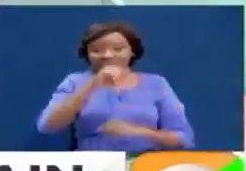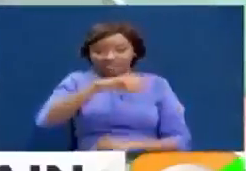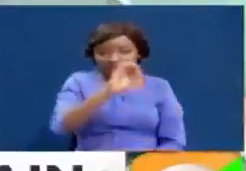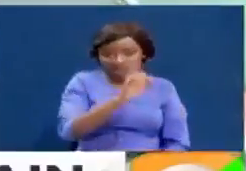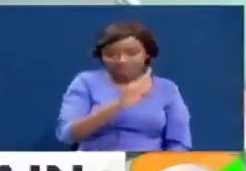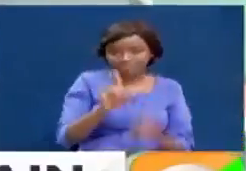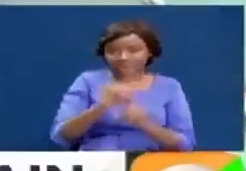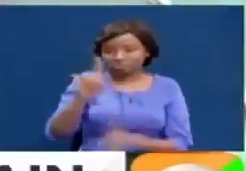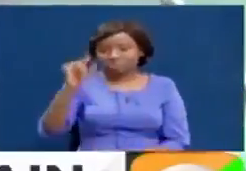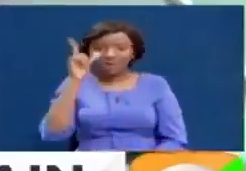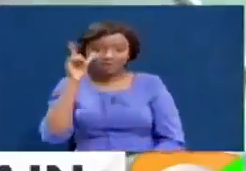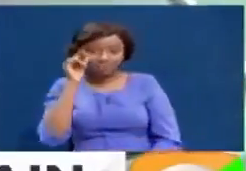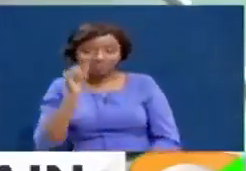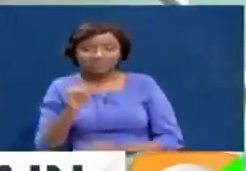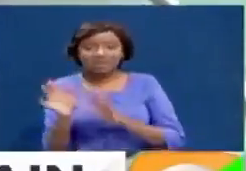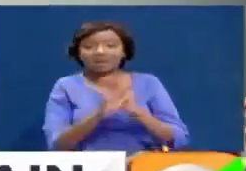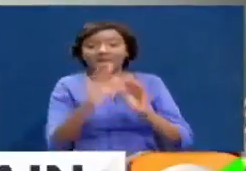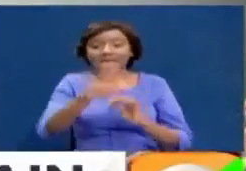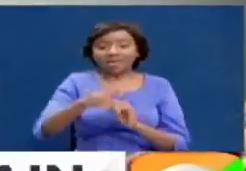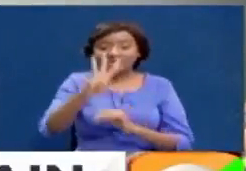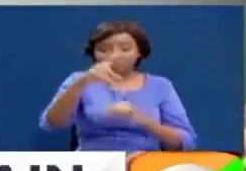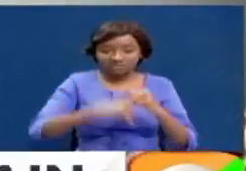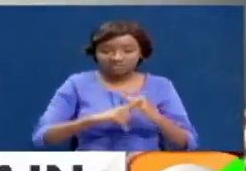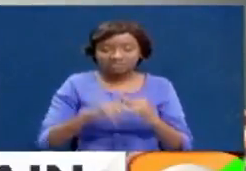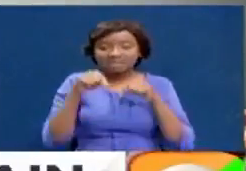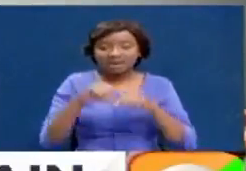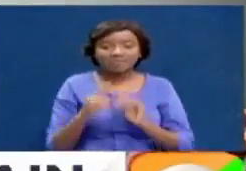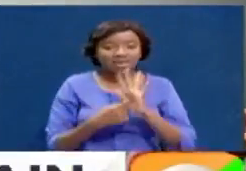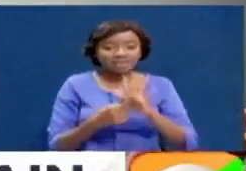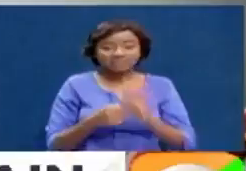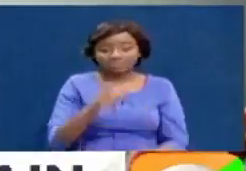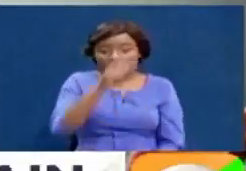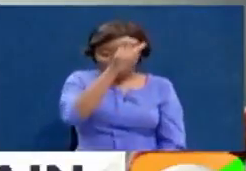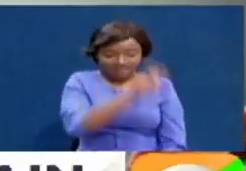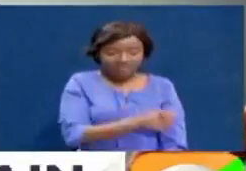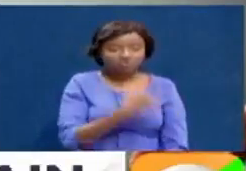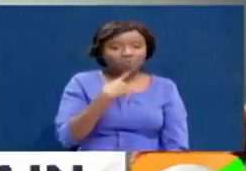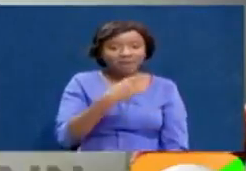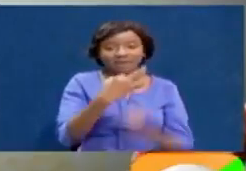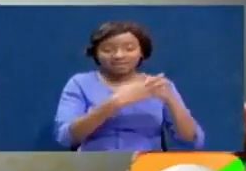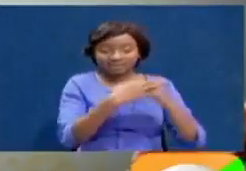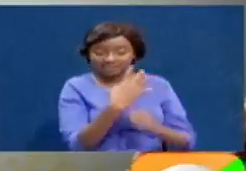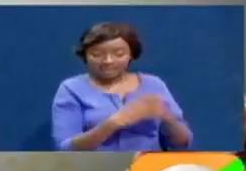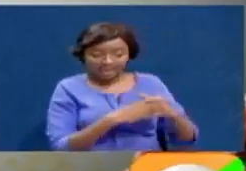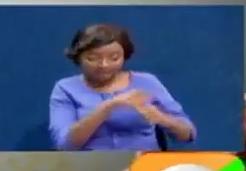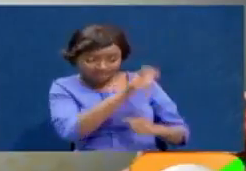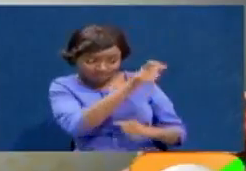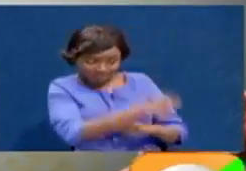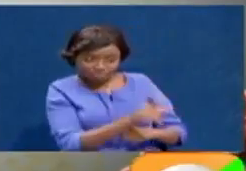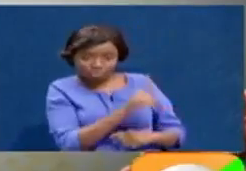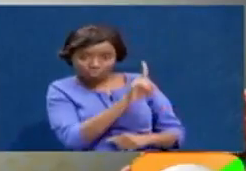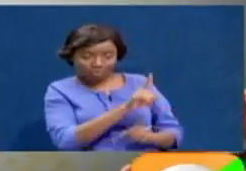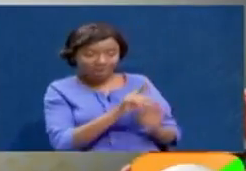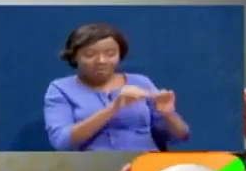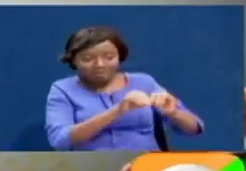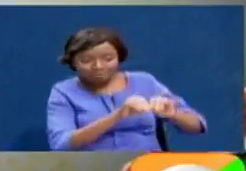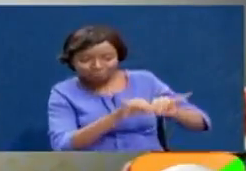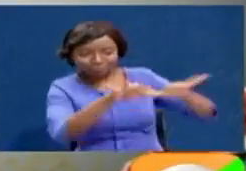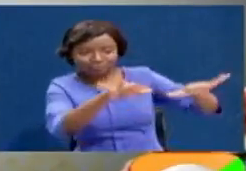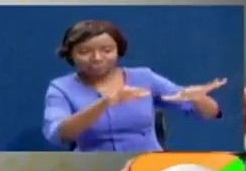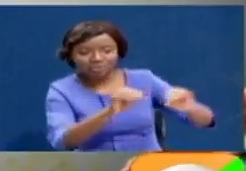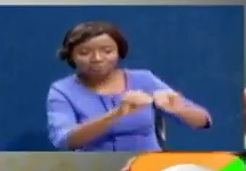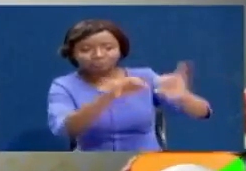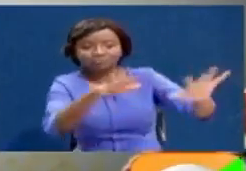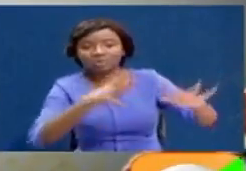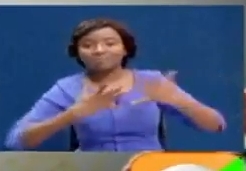and one at the coast. In Kawangware Estate in Nairobi, for instance, patient number 189 is reported to have passed the virus to